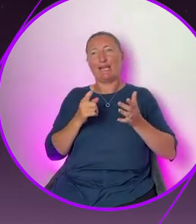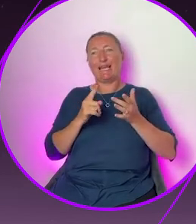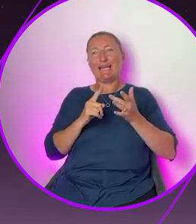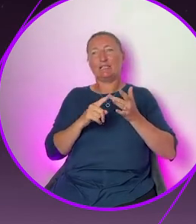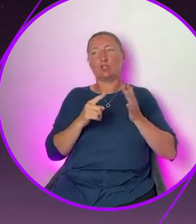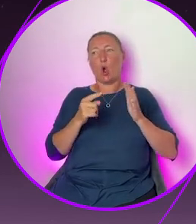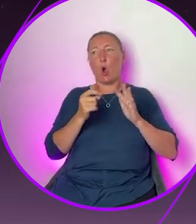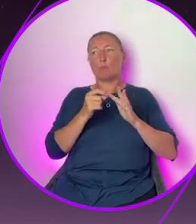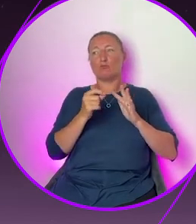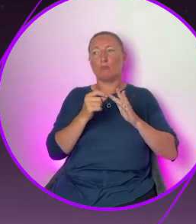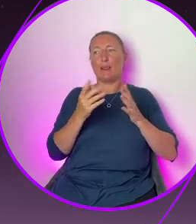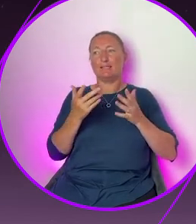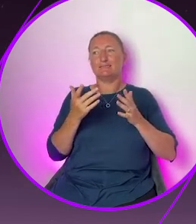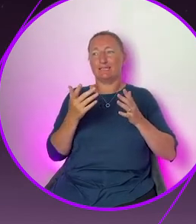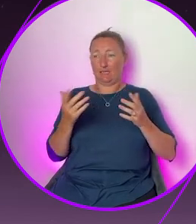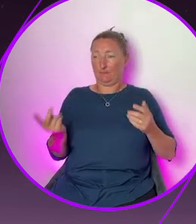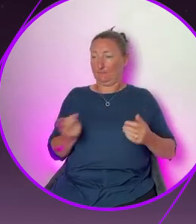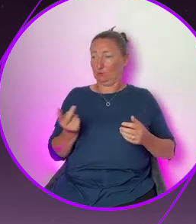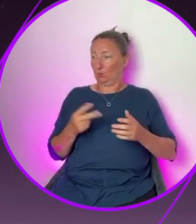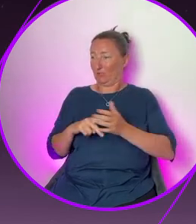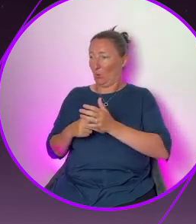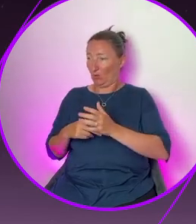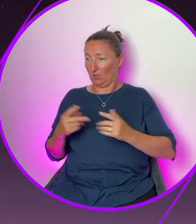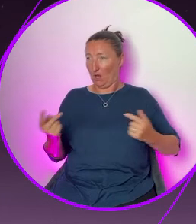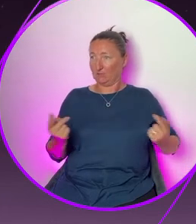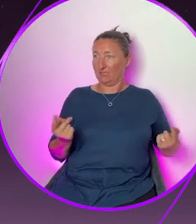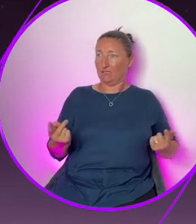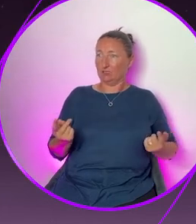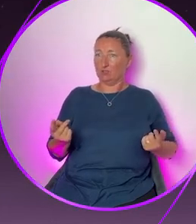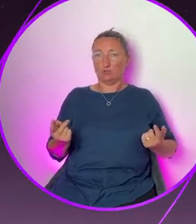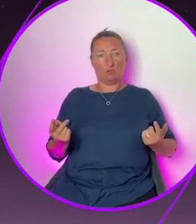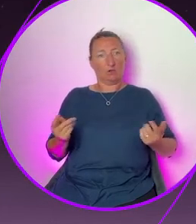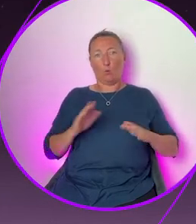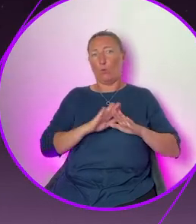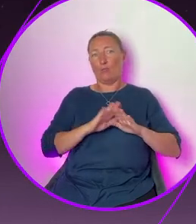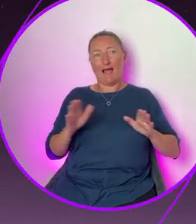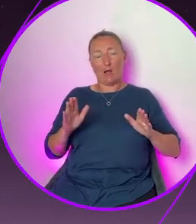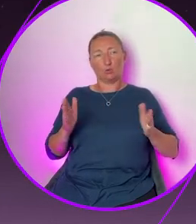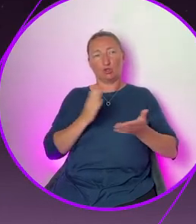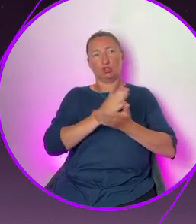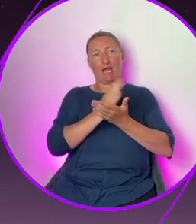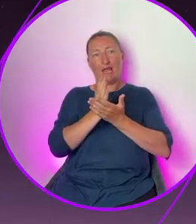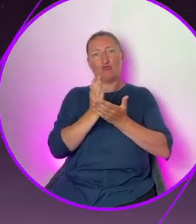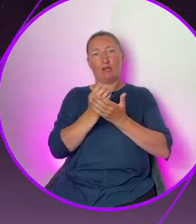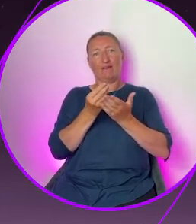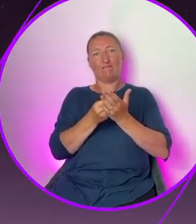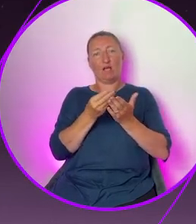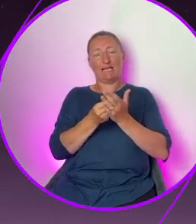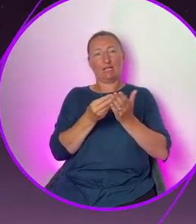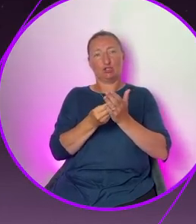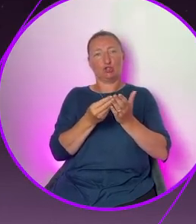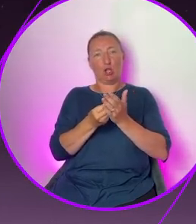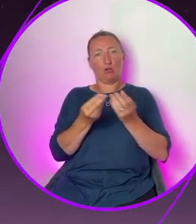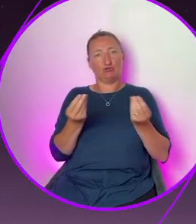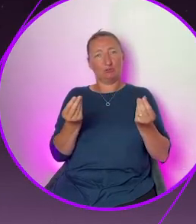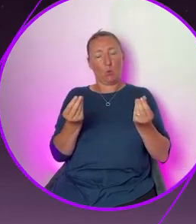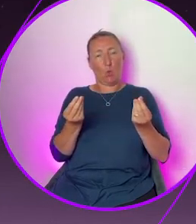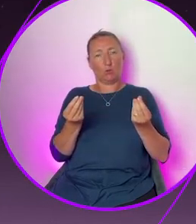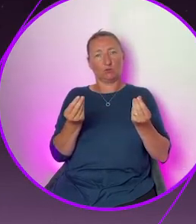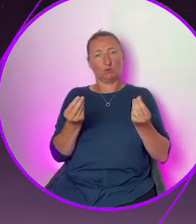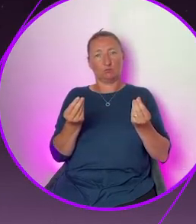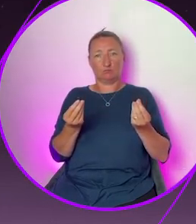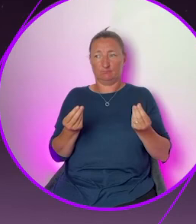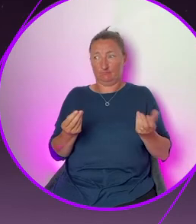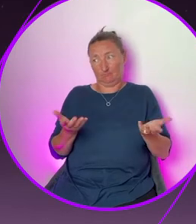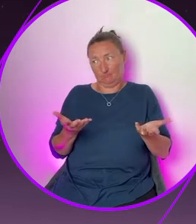between organizations without sharing financial or data resources? Policy. Yeah.